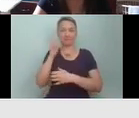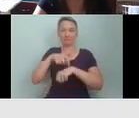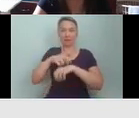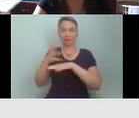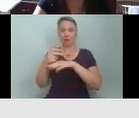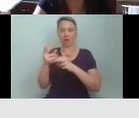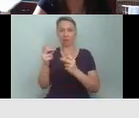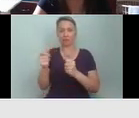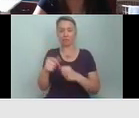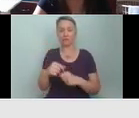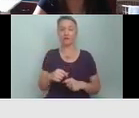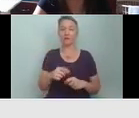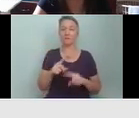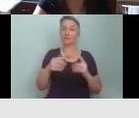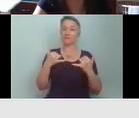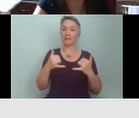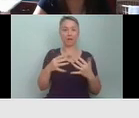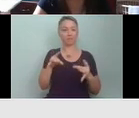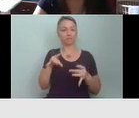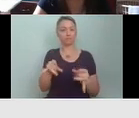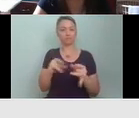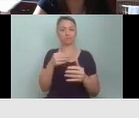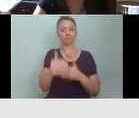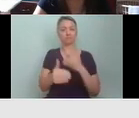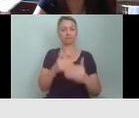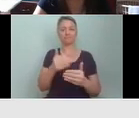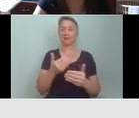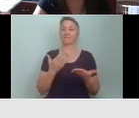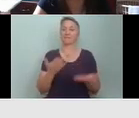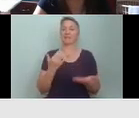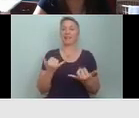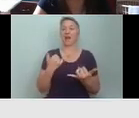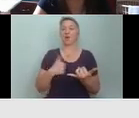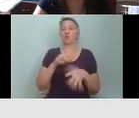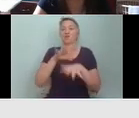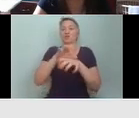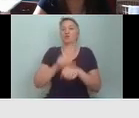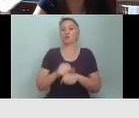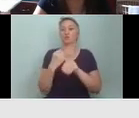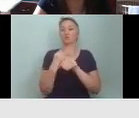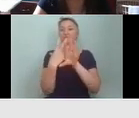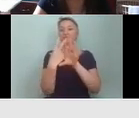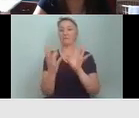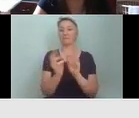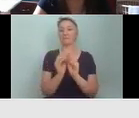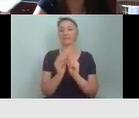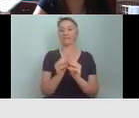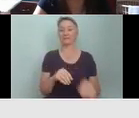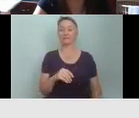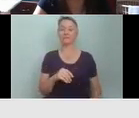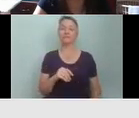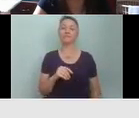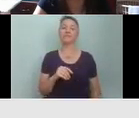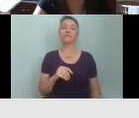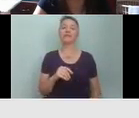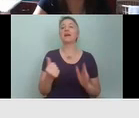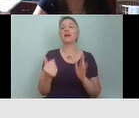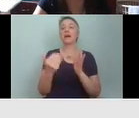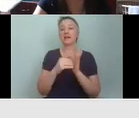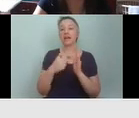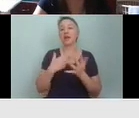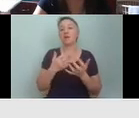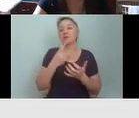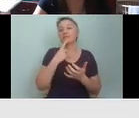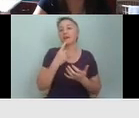we've been pretty efficient today. Maybe we're getting used to doing Zoom meetings. I want to say again how much I appreciate